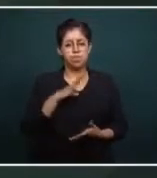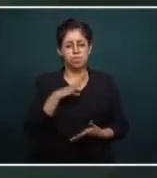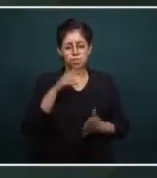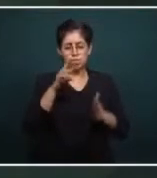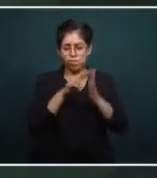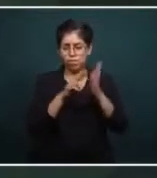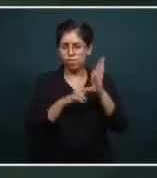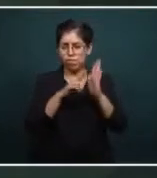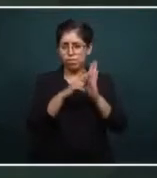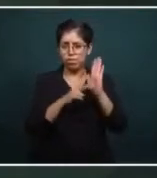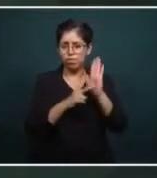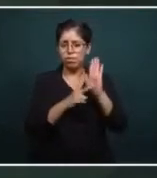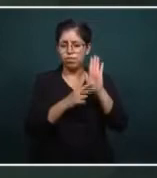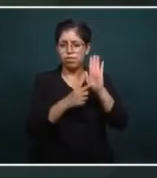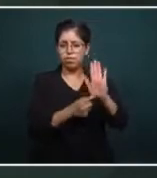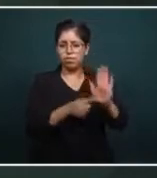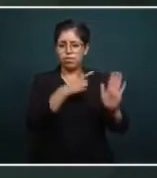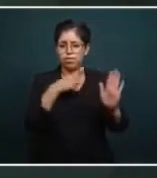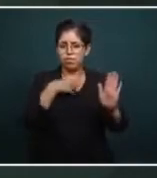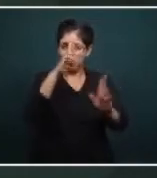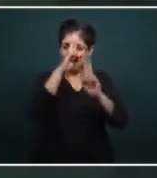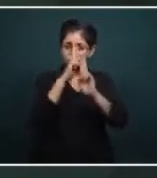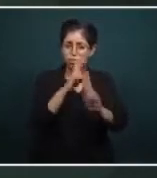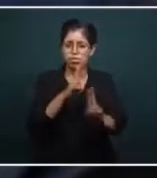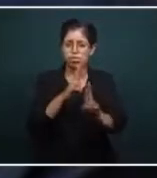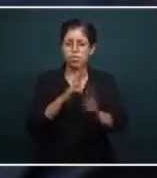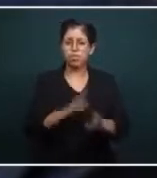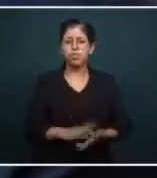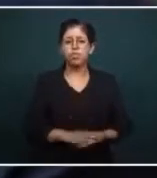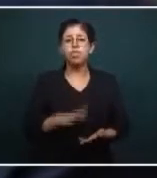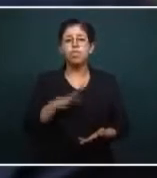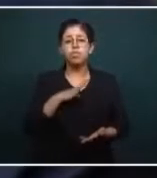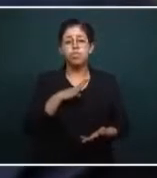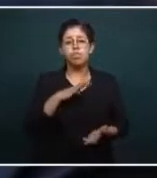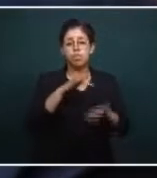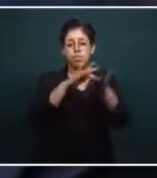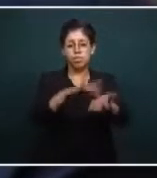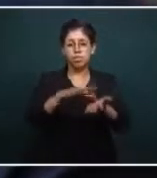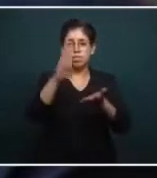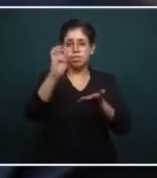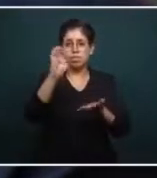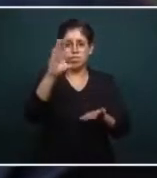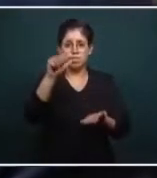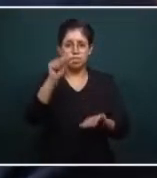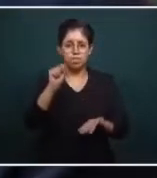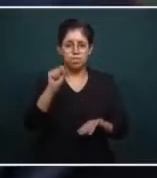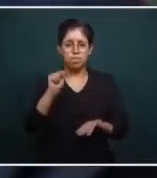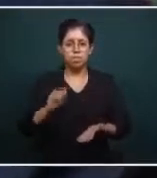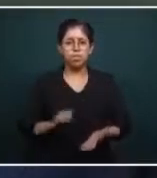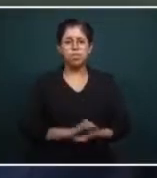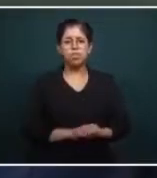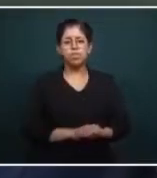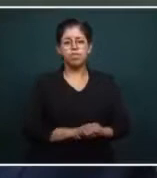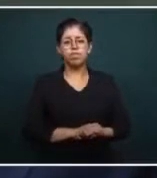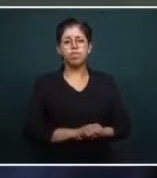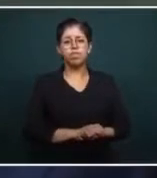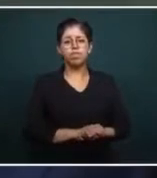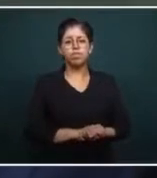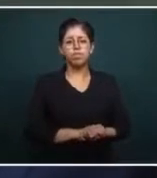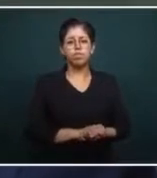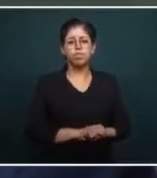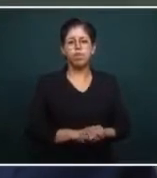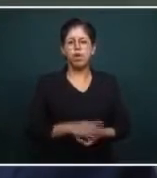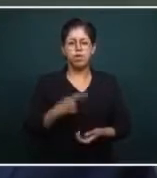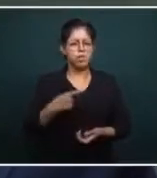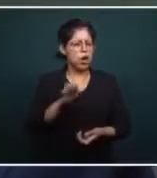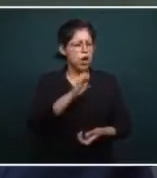se mantiene that is vigente, maintained that donde hay estímulos. there's hay a becas. stimulus and Pero grants. este es algo But this is separate.